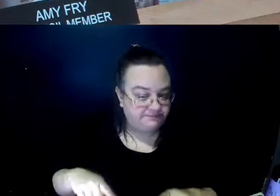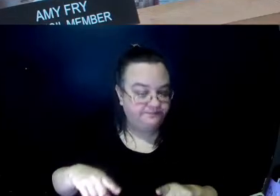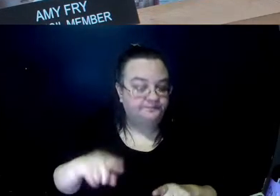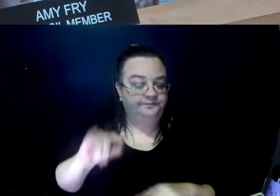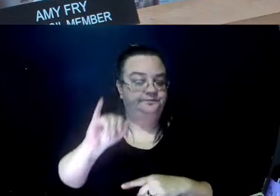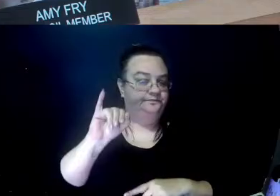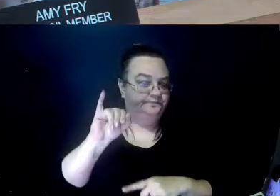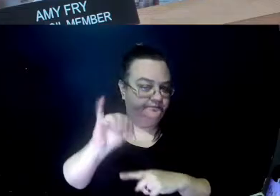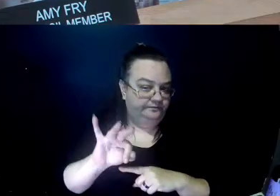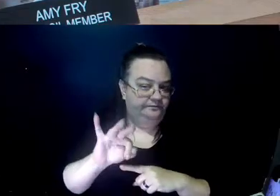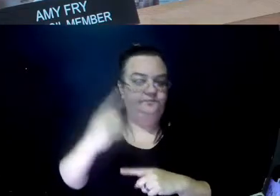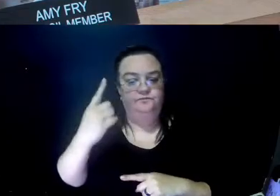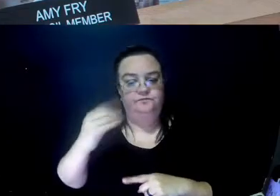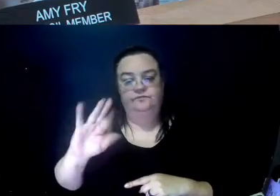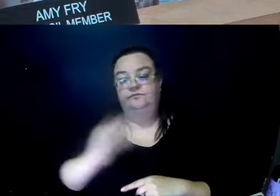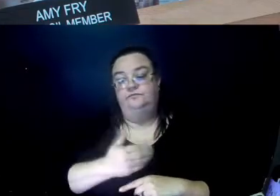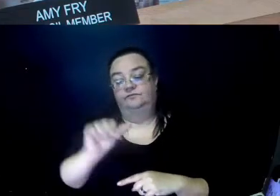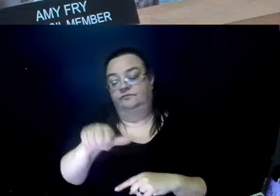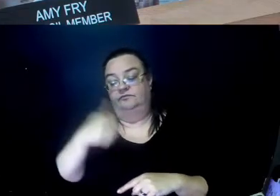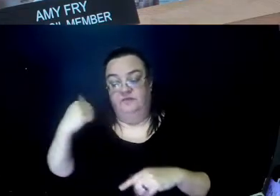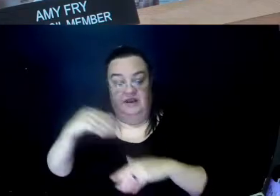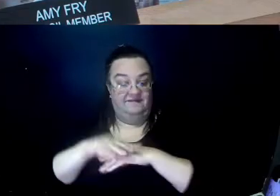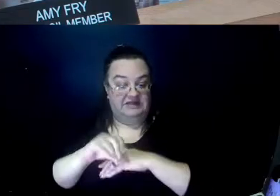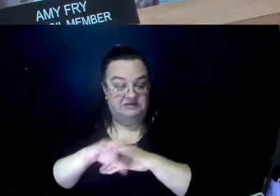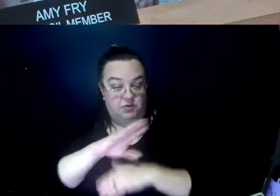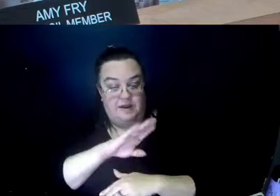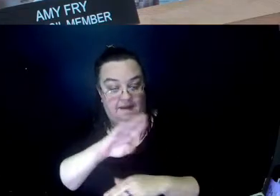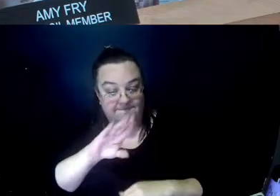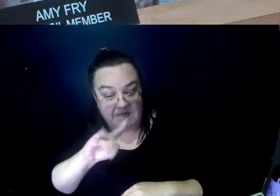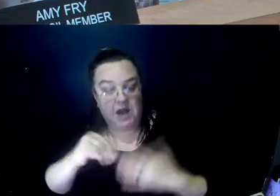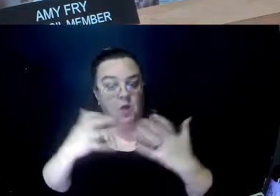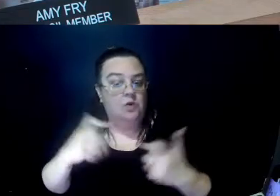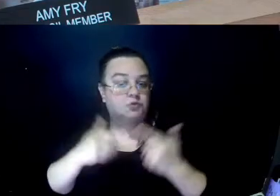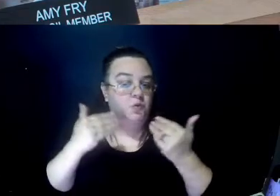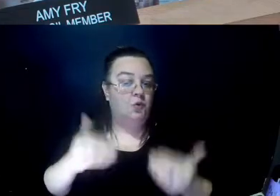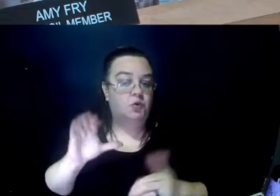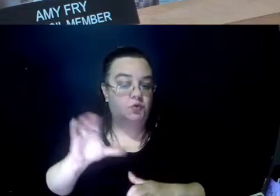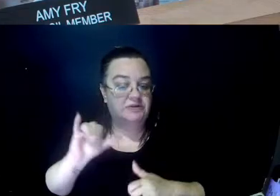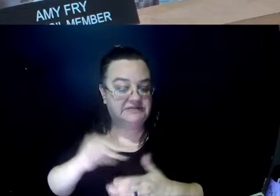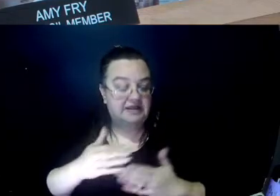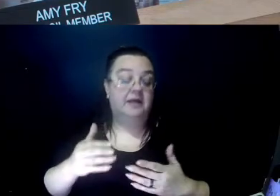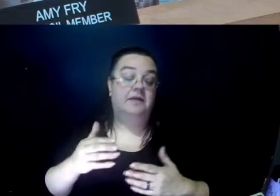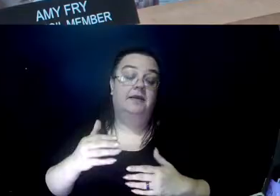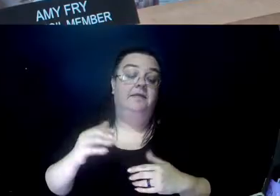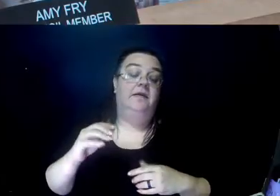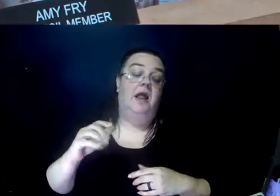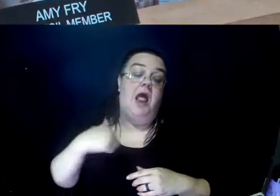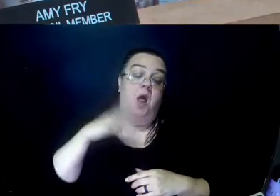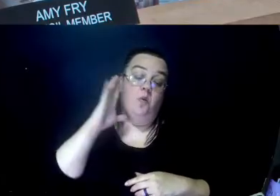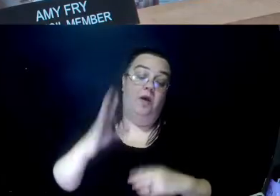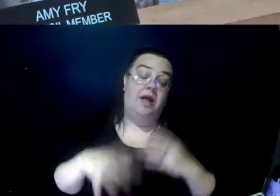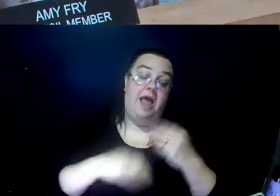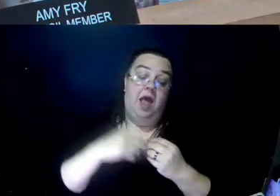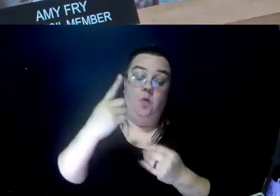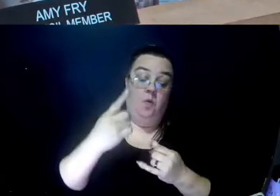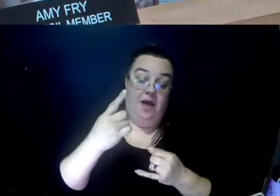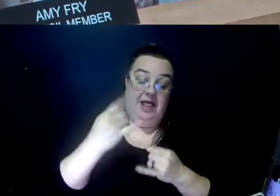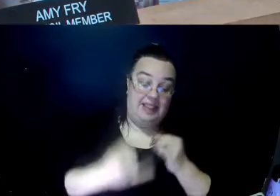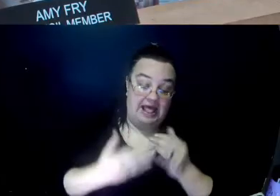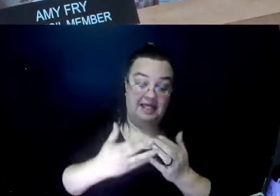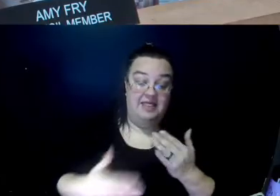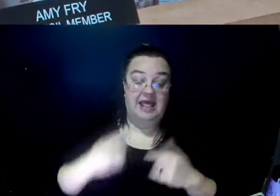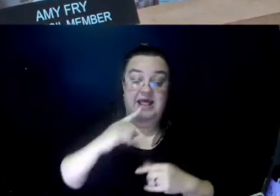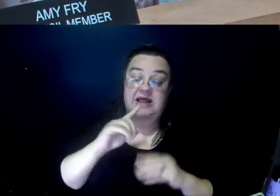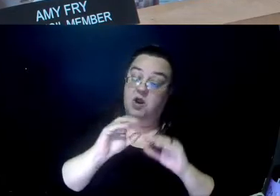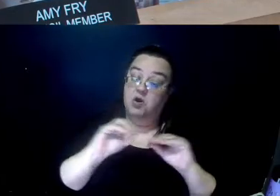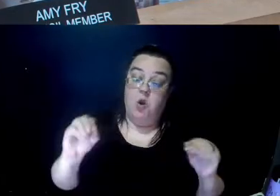if one of our other advisory bodies wants to go and do the same? I will also say one last thing is that there nowhere in our charter says that a 501c3